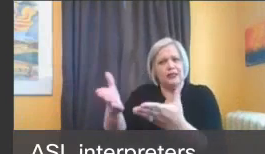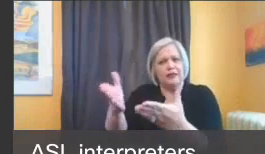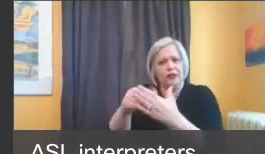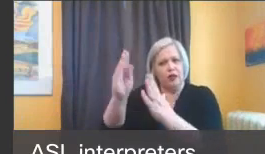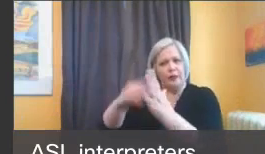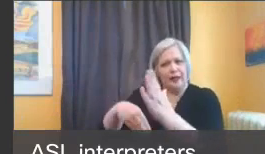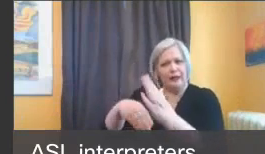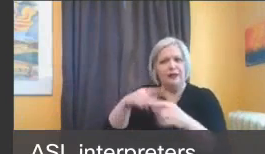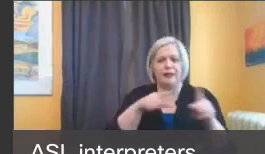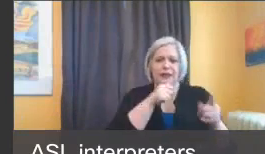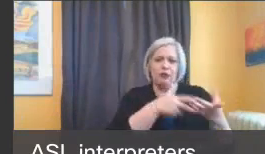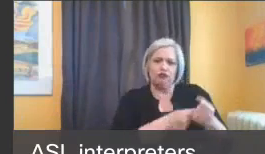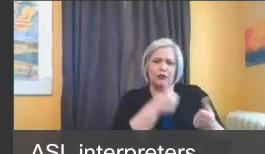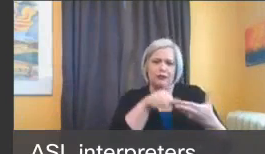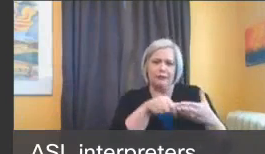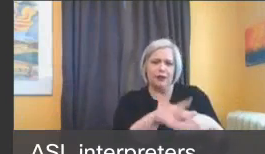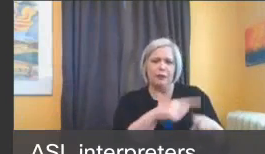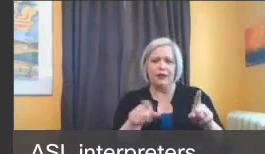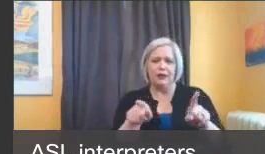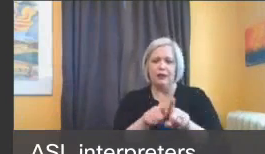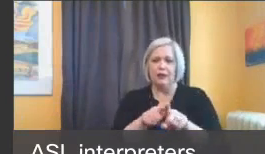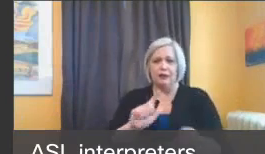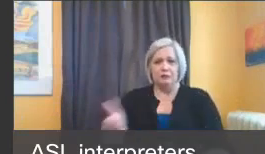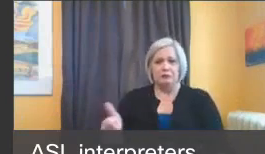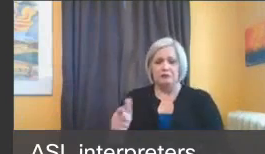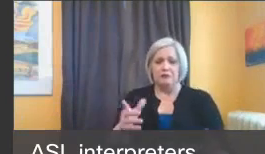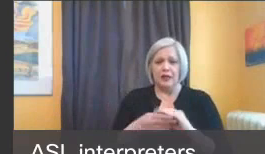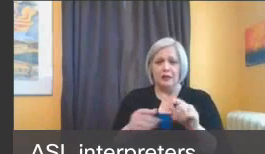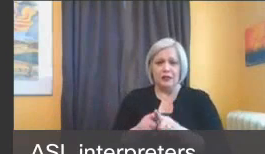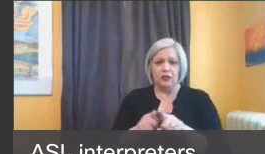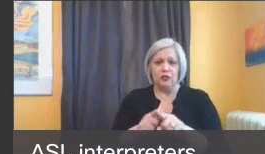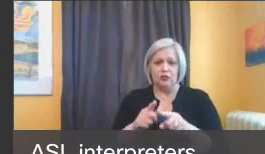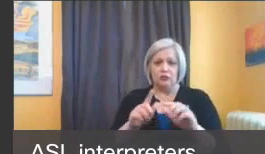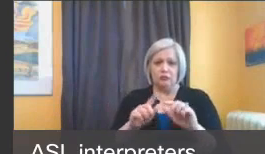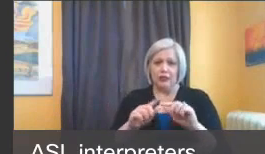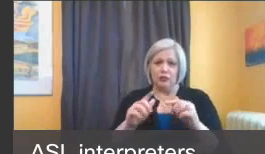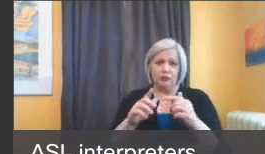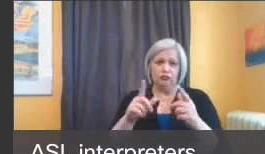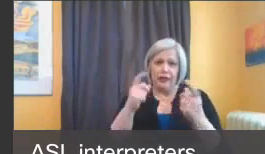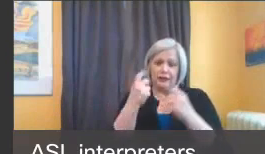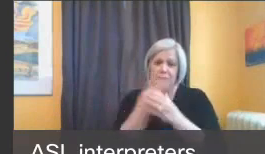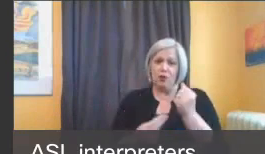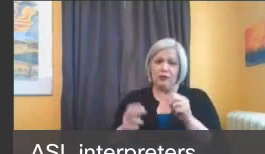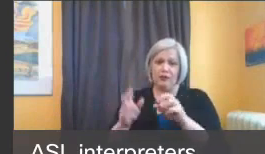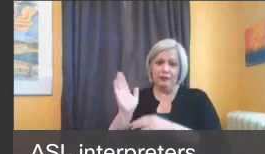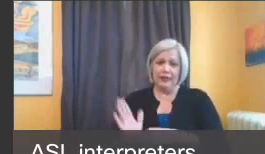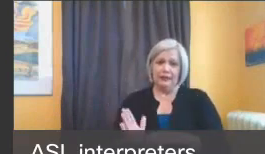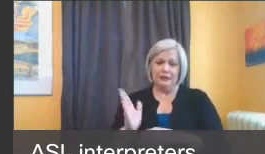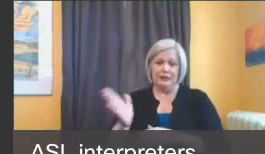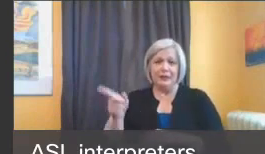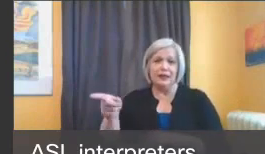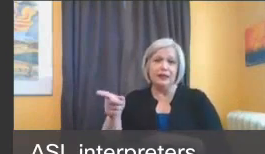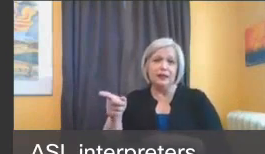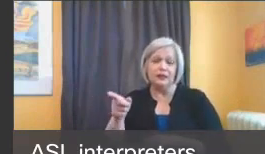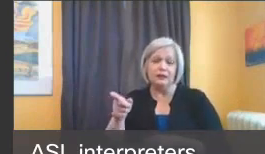I would love for, you know, Vice Dean Tolson to also, you know, I know you open this up to both panelists, so I think she'd probably be able to